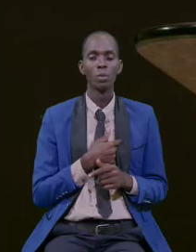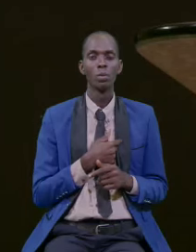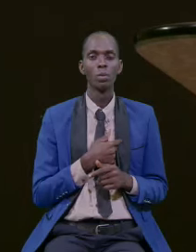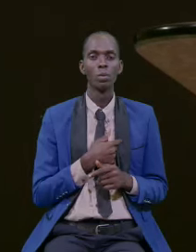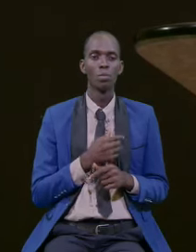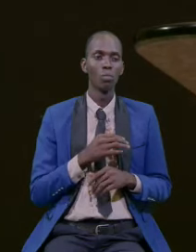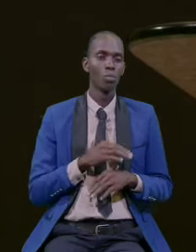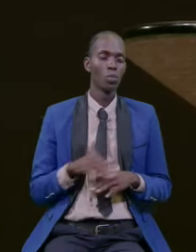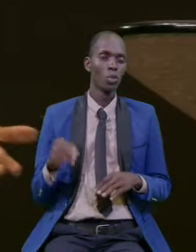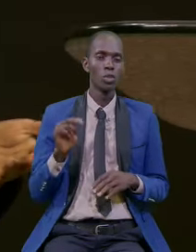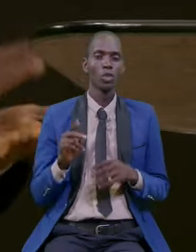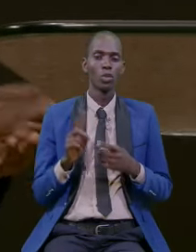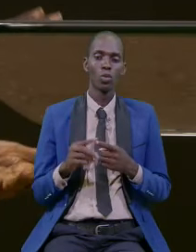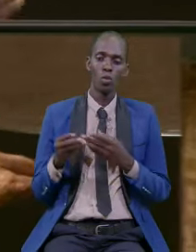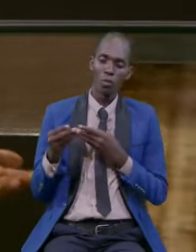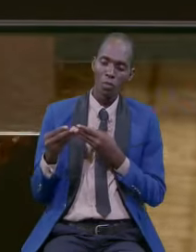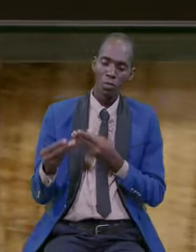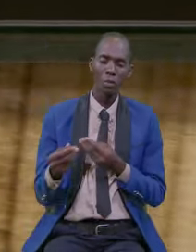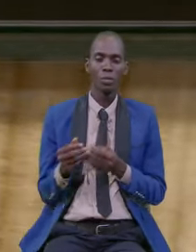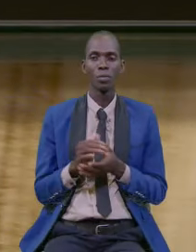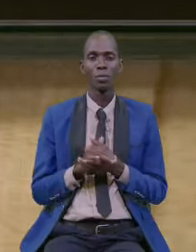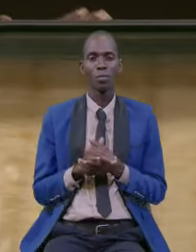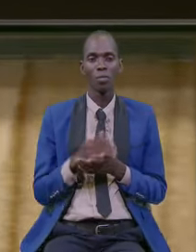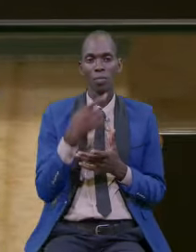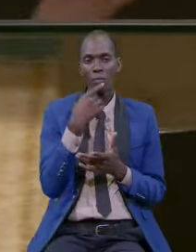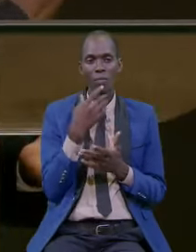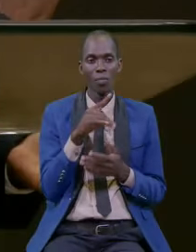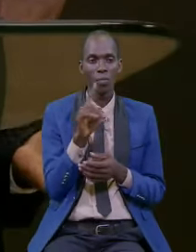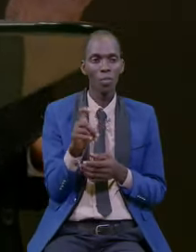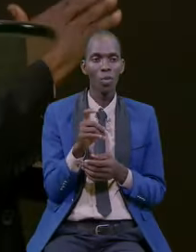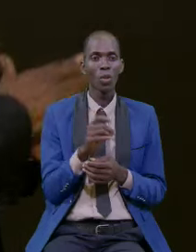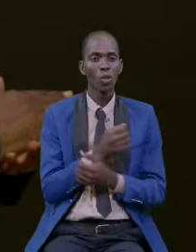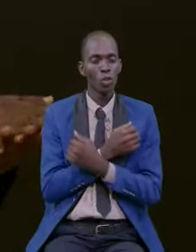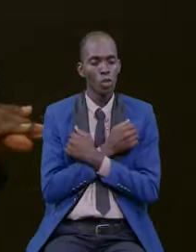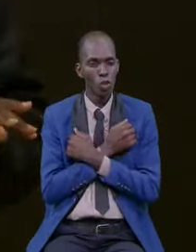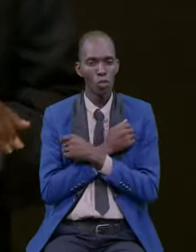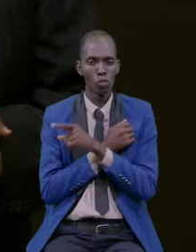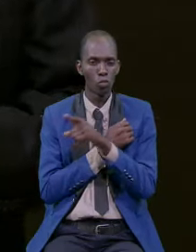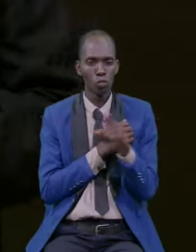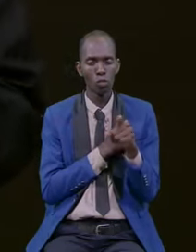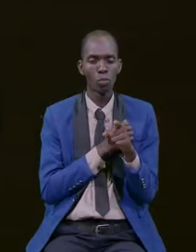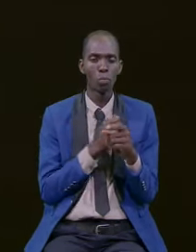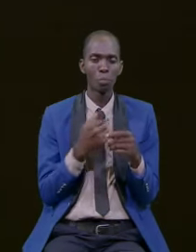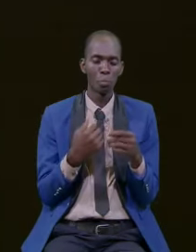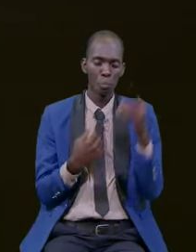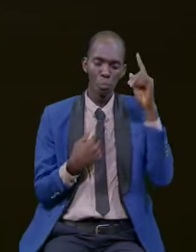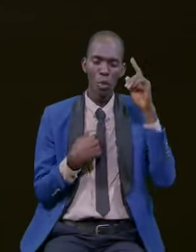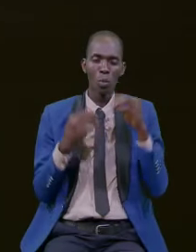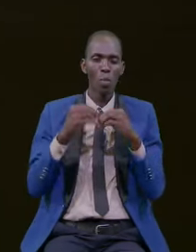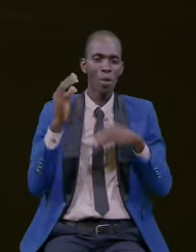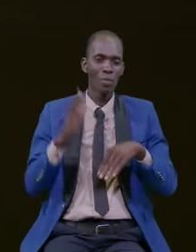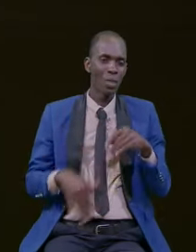the Lord. Lovest thou me more than these? If we say